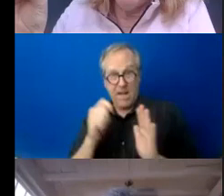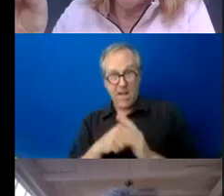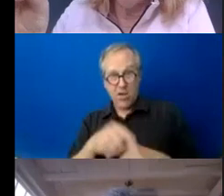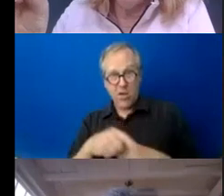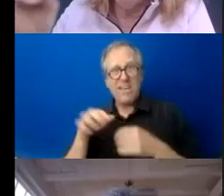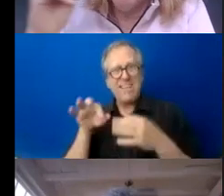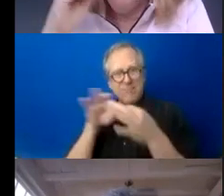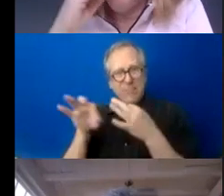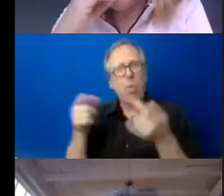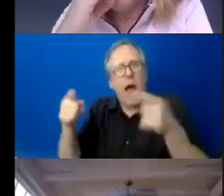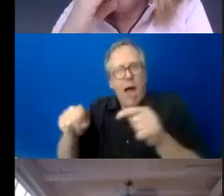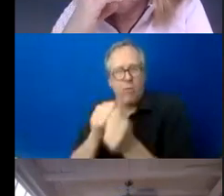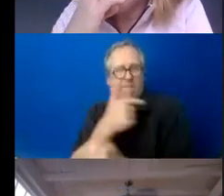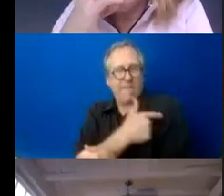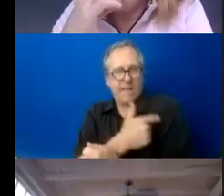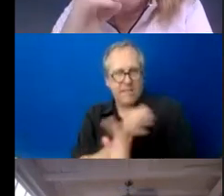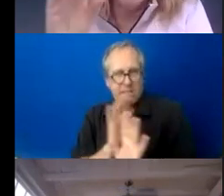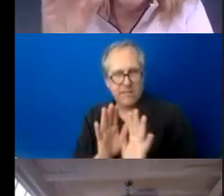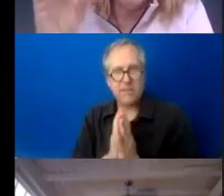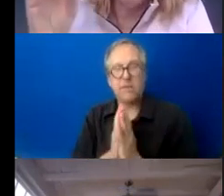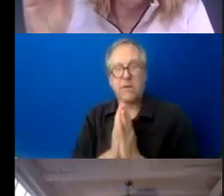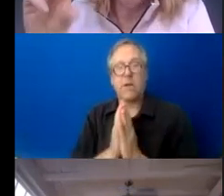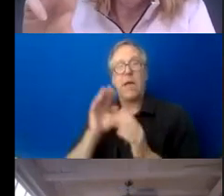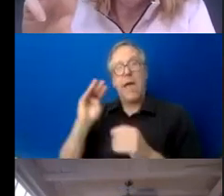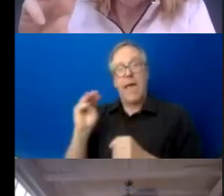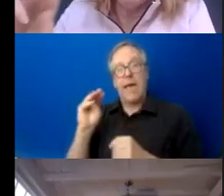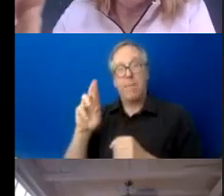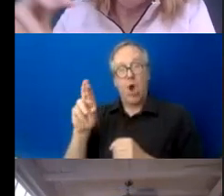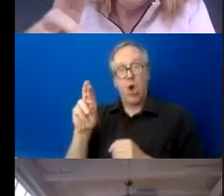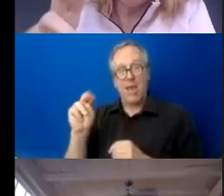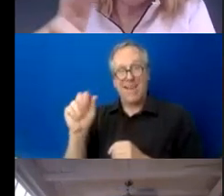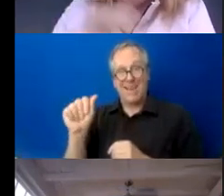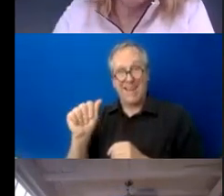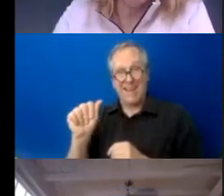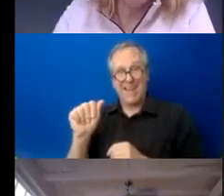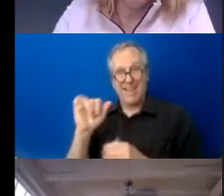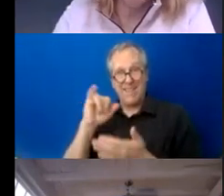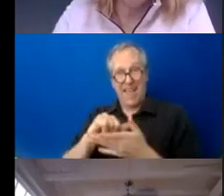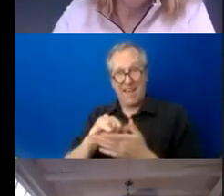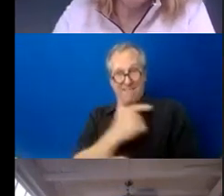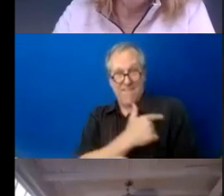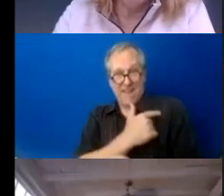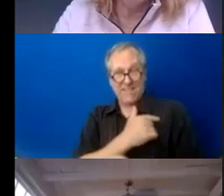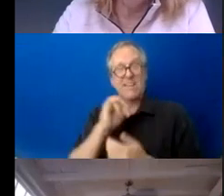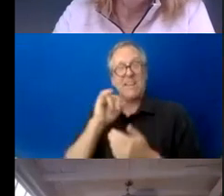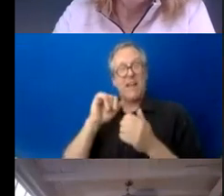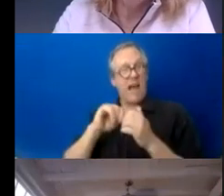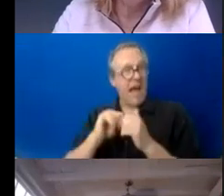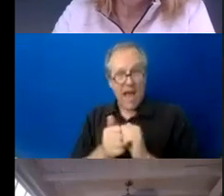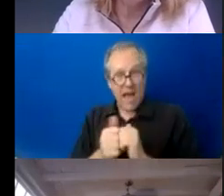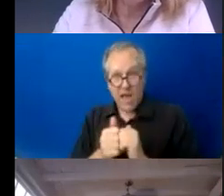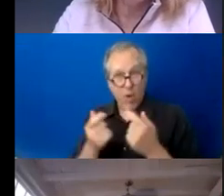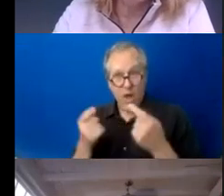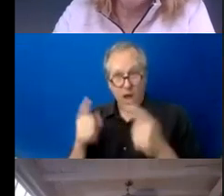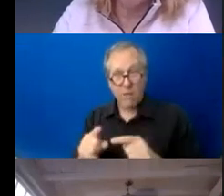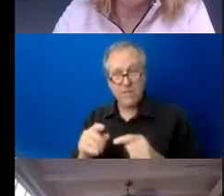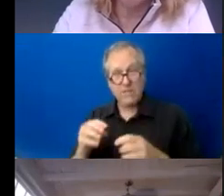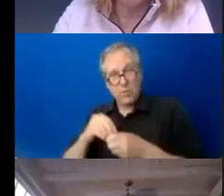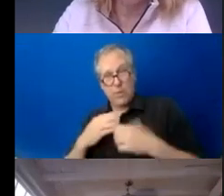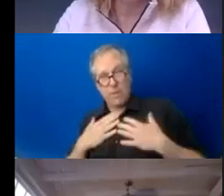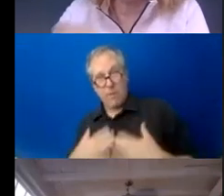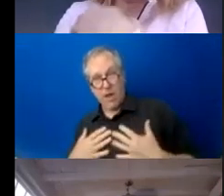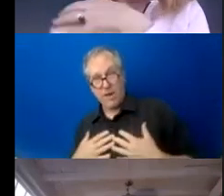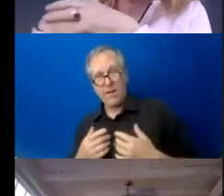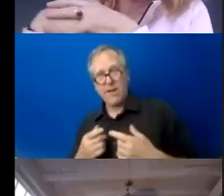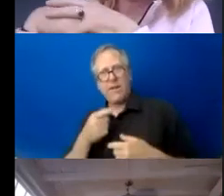So when you are a messenger RNA vaccine, that pathway of producing